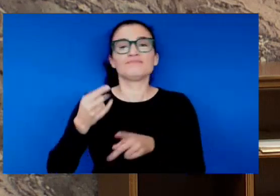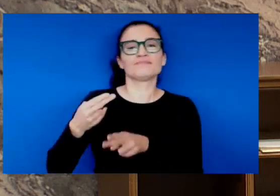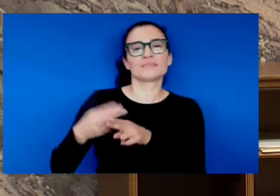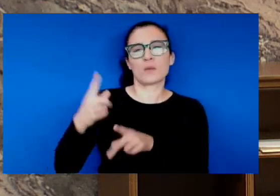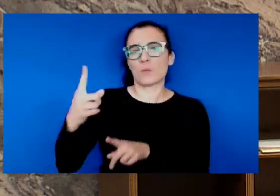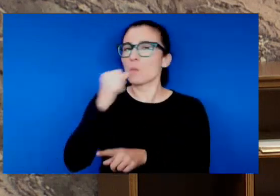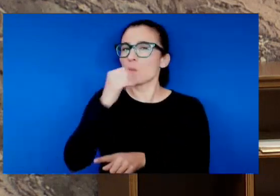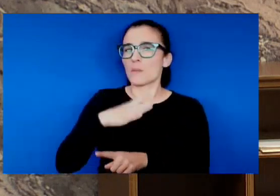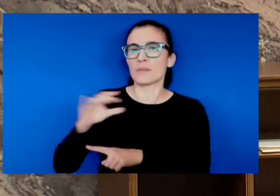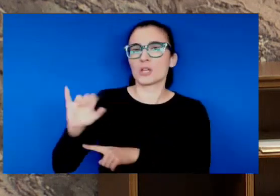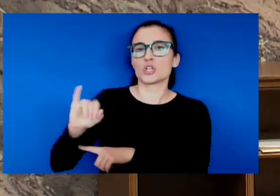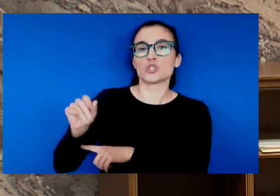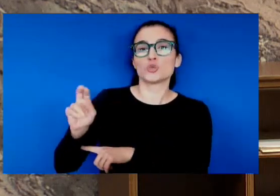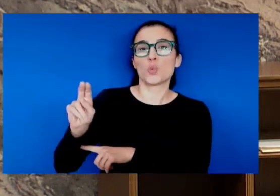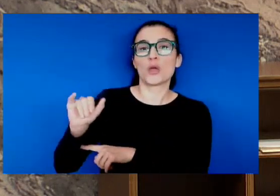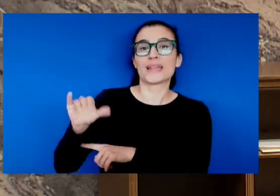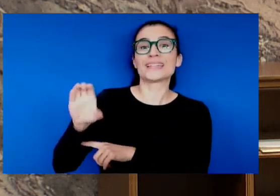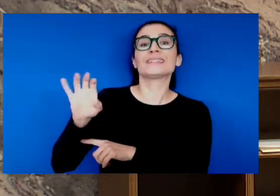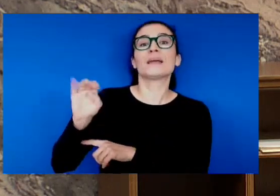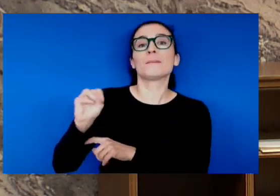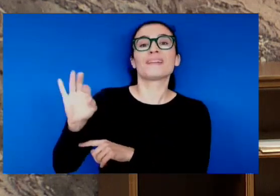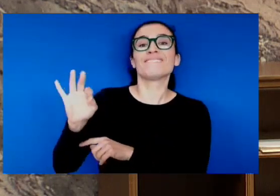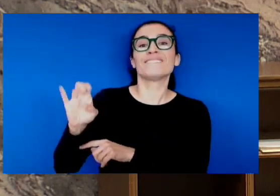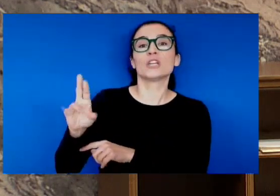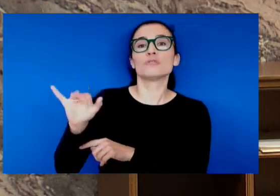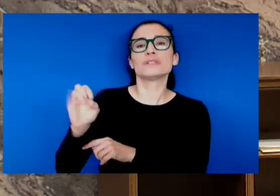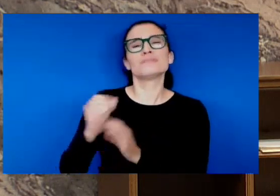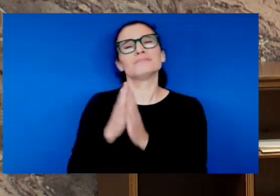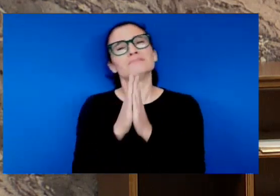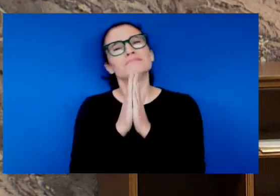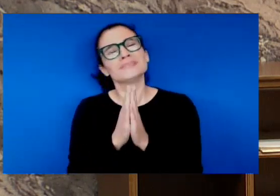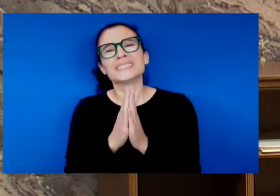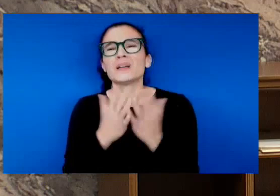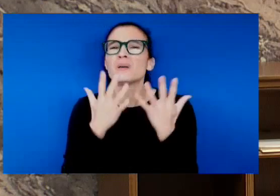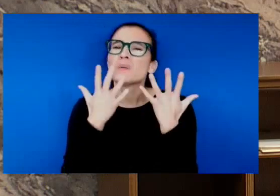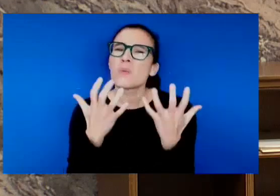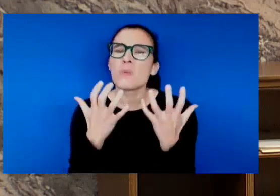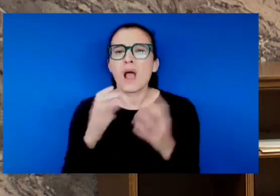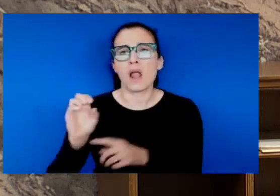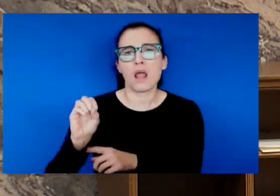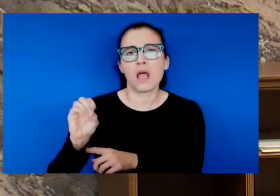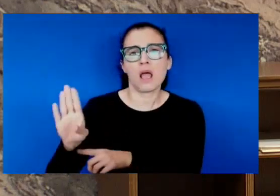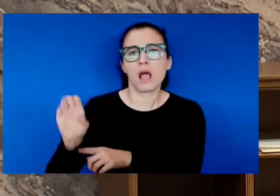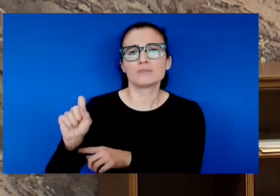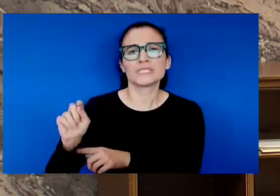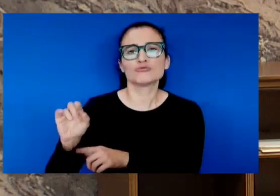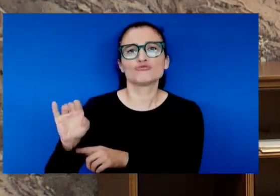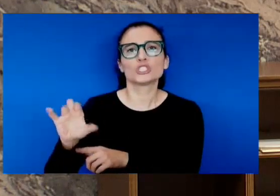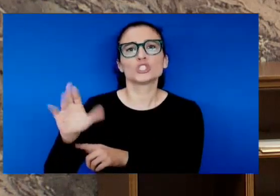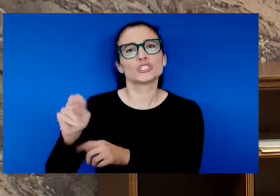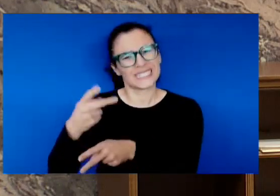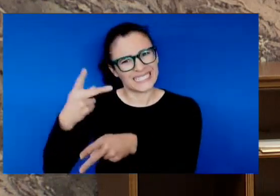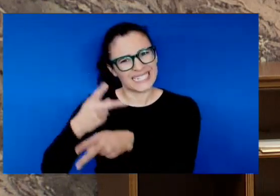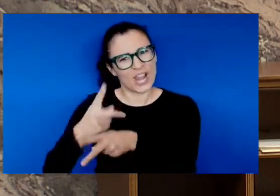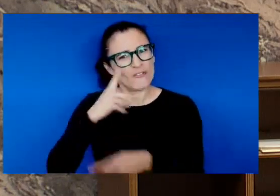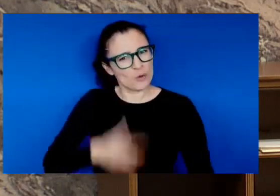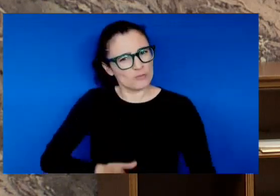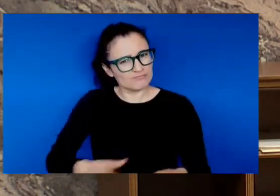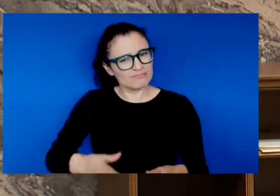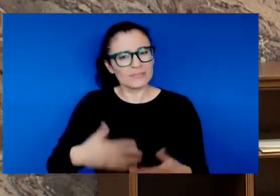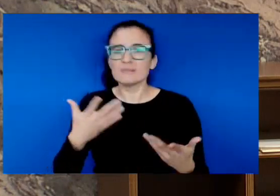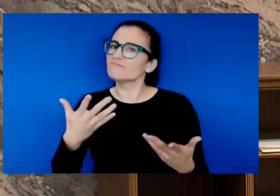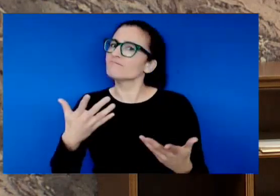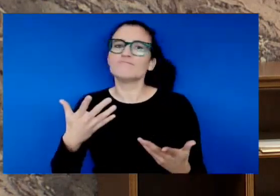recently declined. She says, and I quote, "I was told that I have to go to Salmon Arm or Vernon, which is crazy to me in the city of